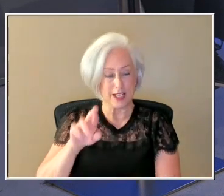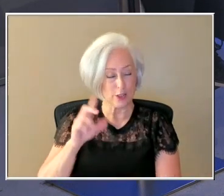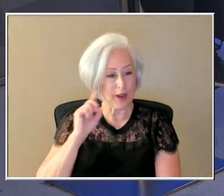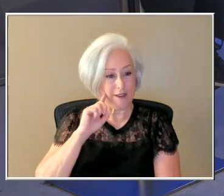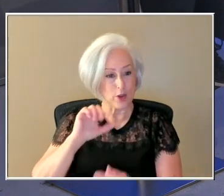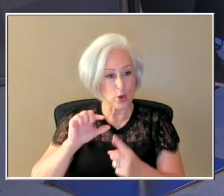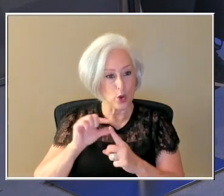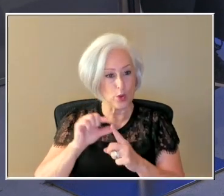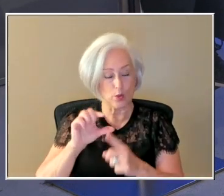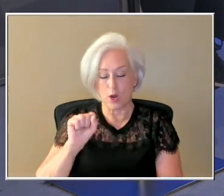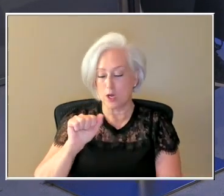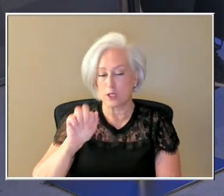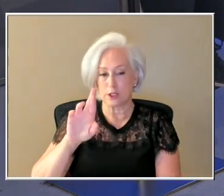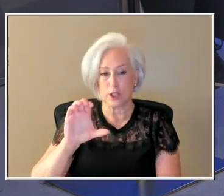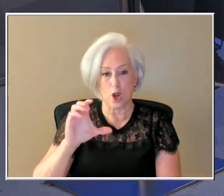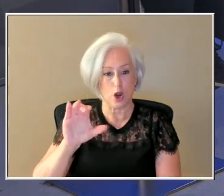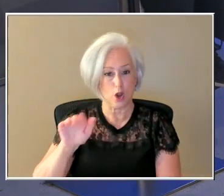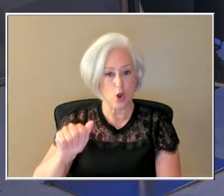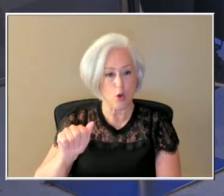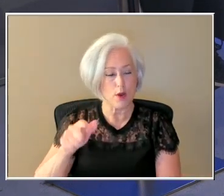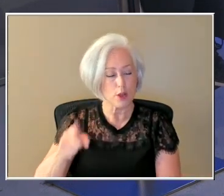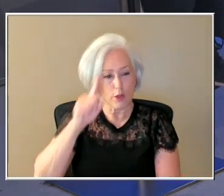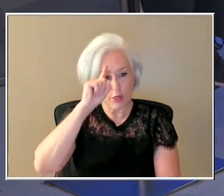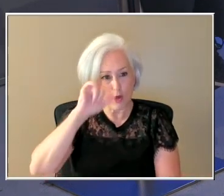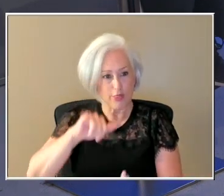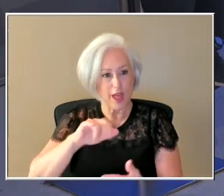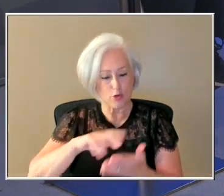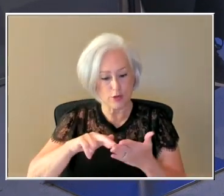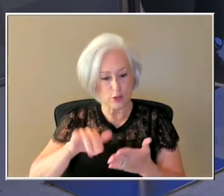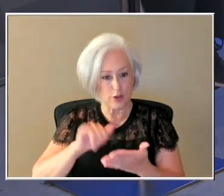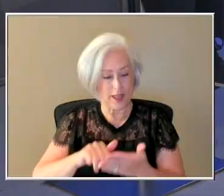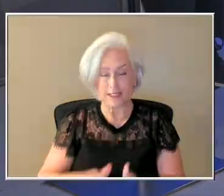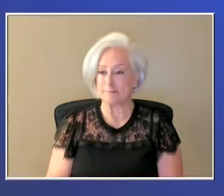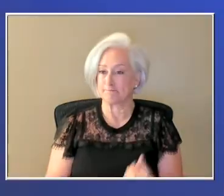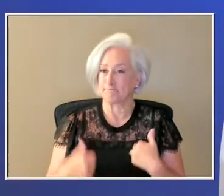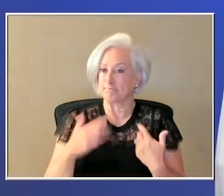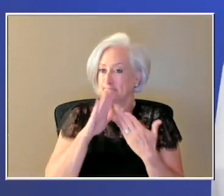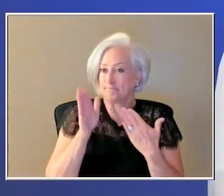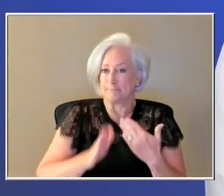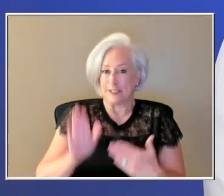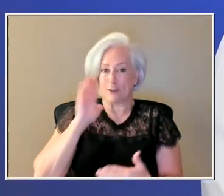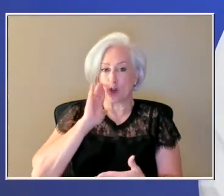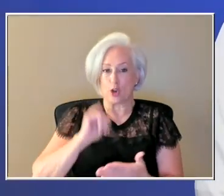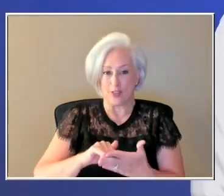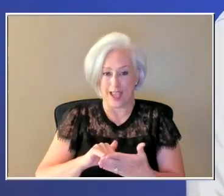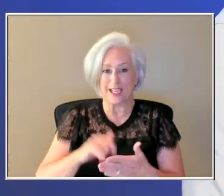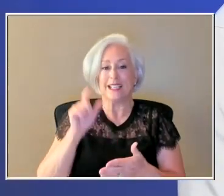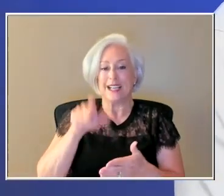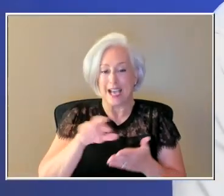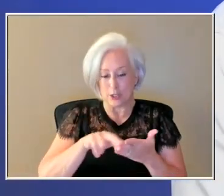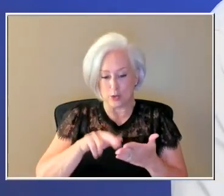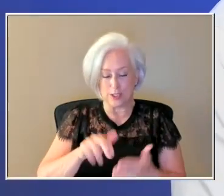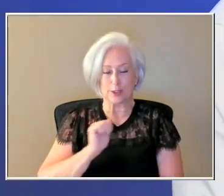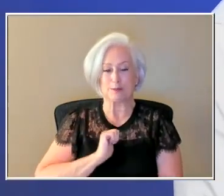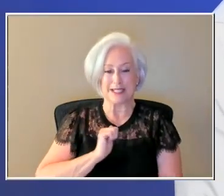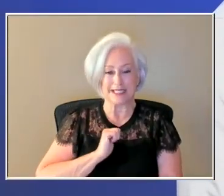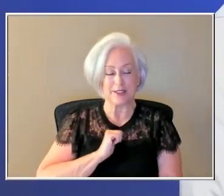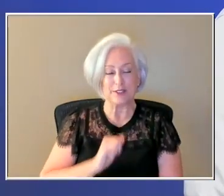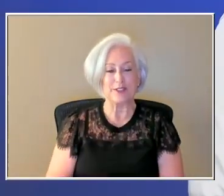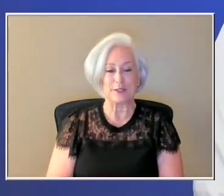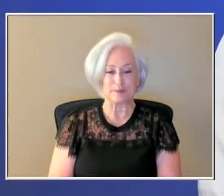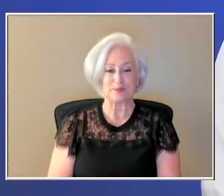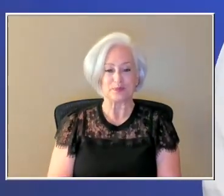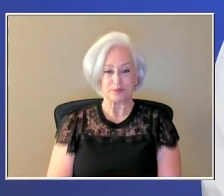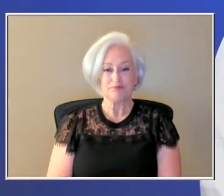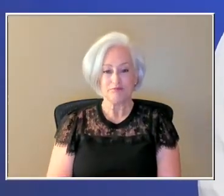thinking at that time, and what kind of research were you doing? No, had never heard of it. Had to do my own research, and I remember